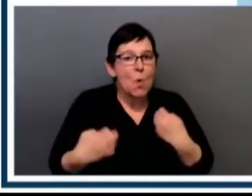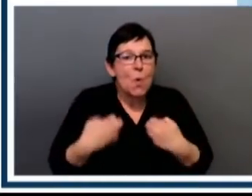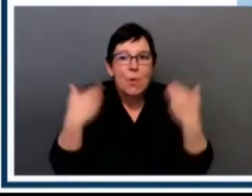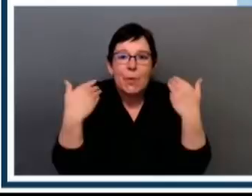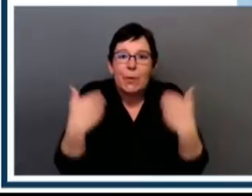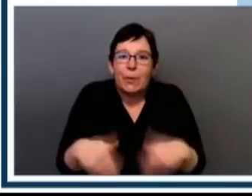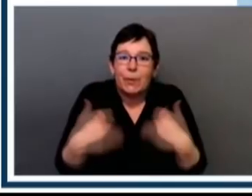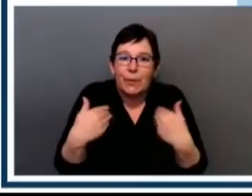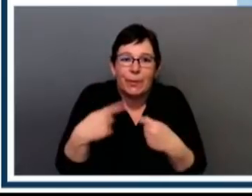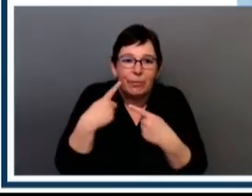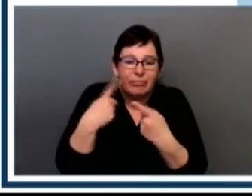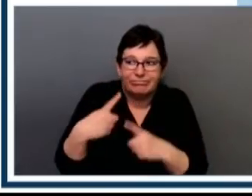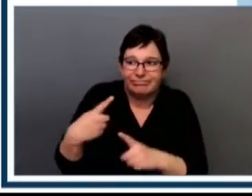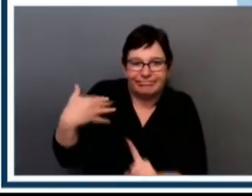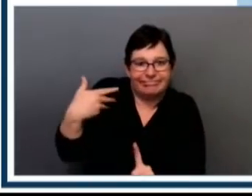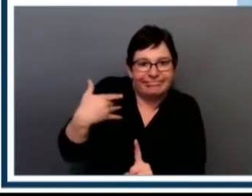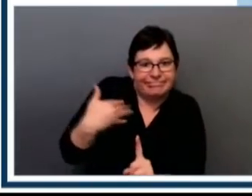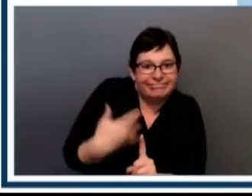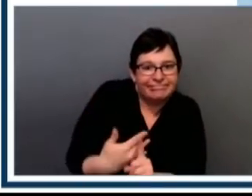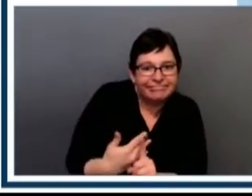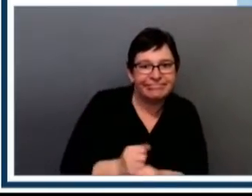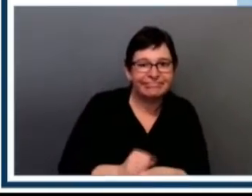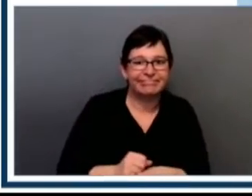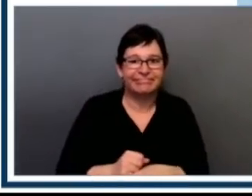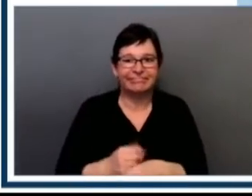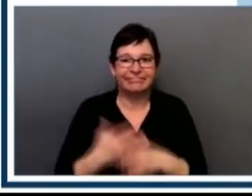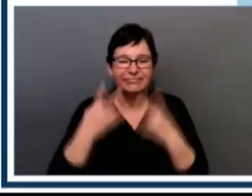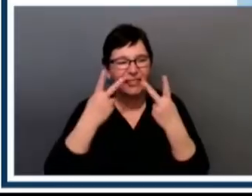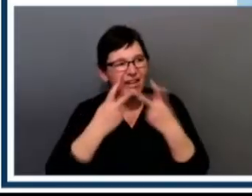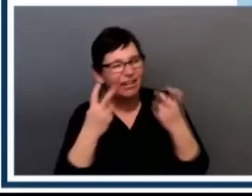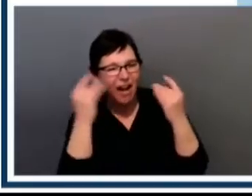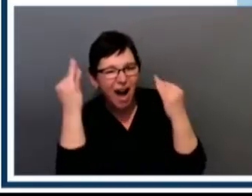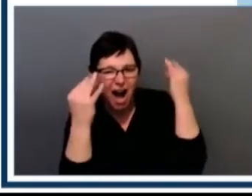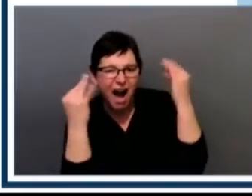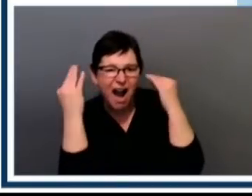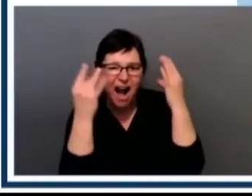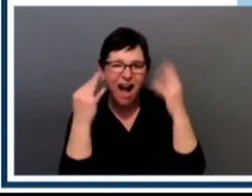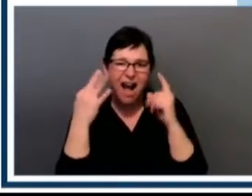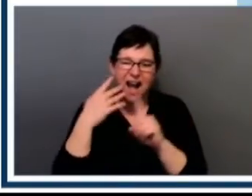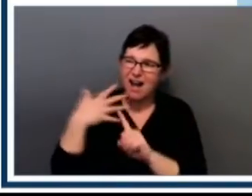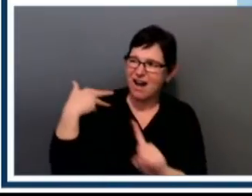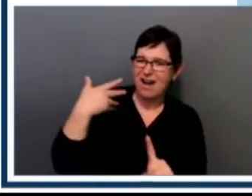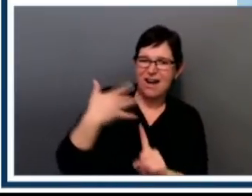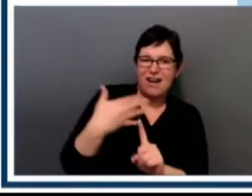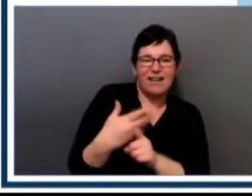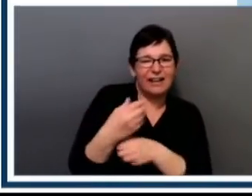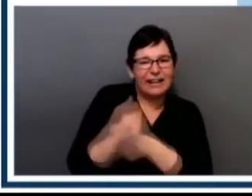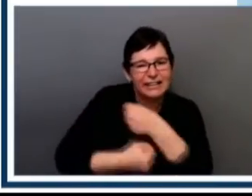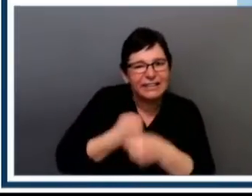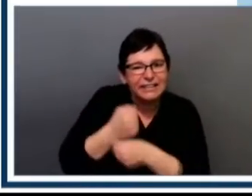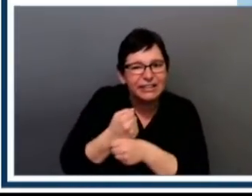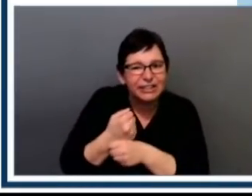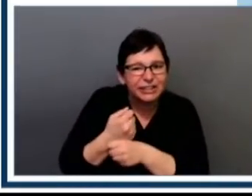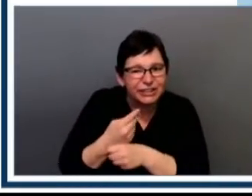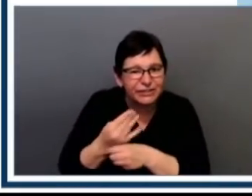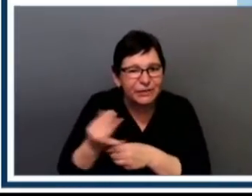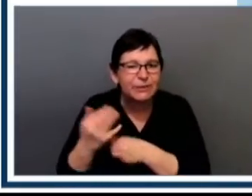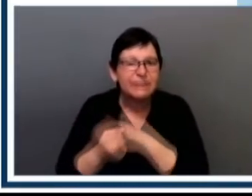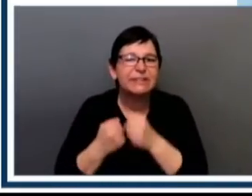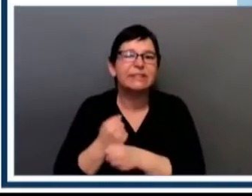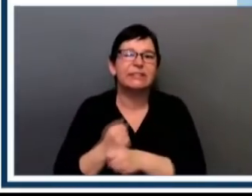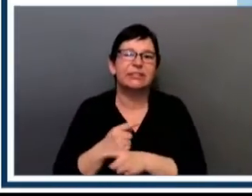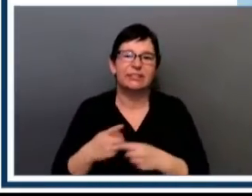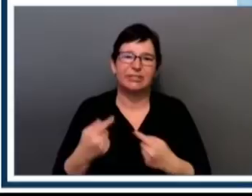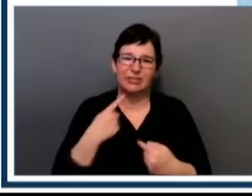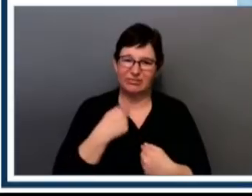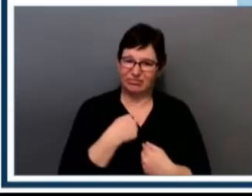forget watching the first COVID briefing with Dr. Strang and Premier McNeil and how surreal that was. I don't think any